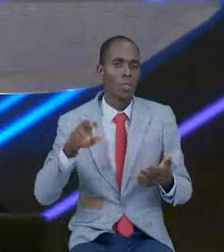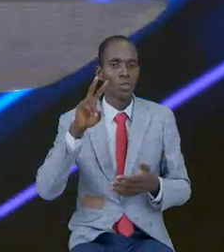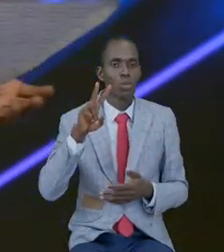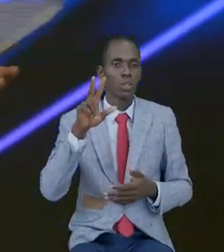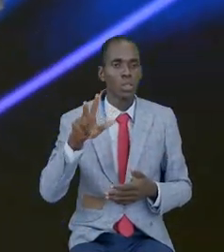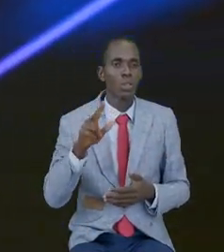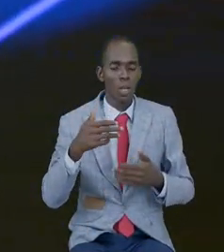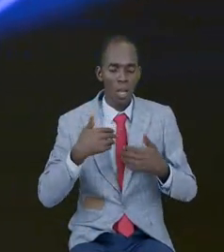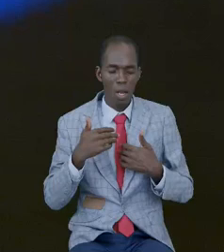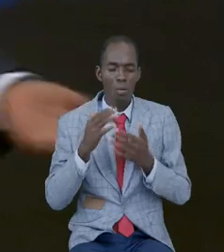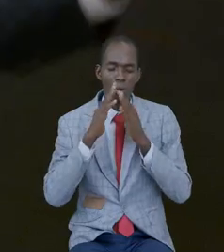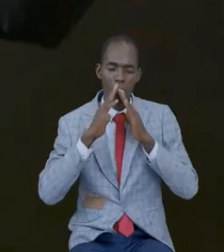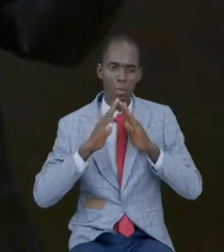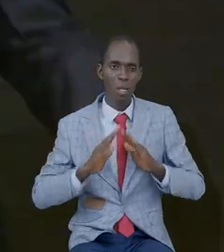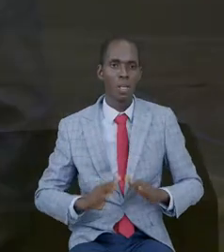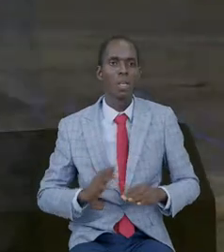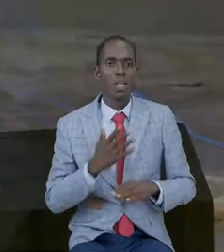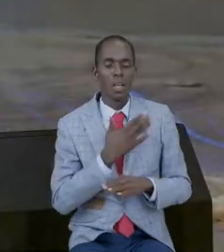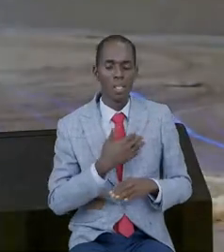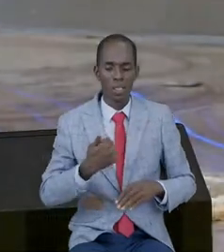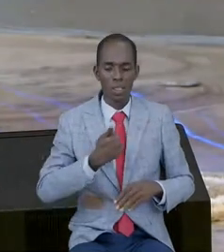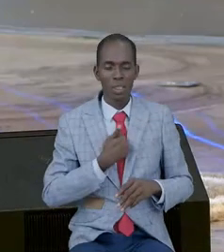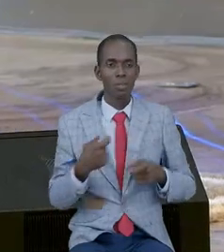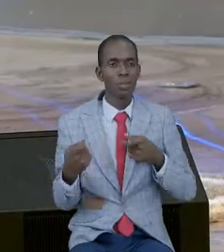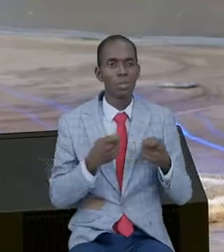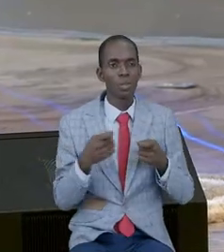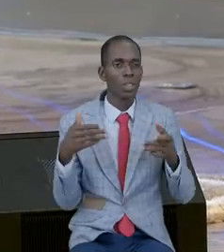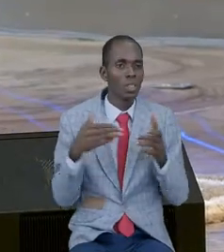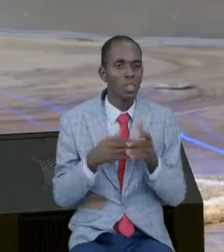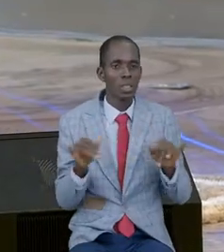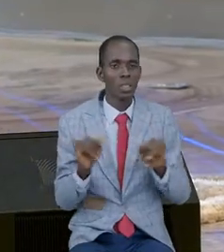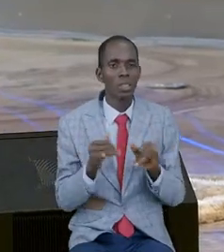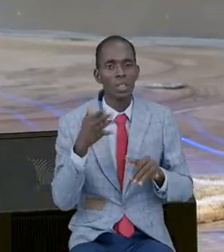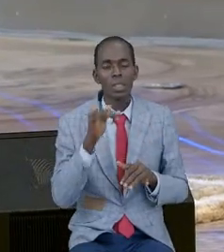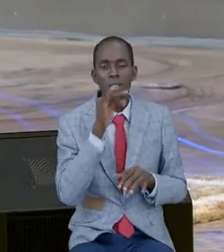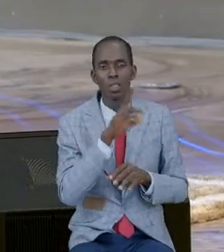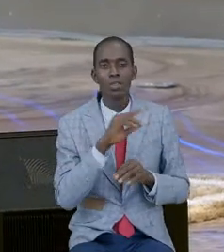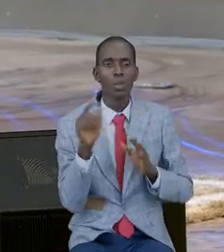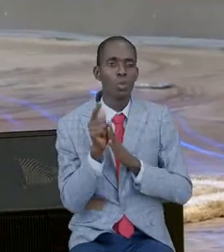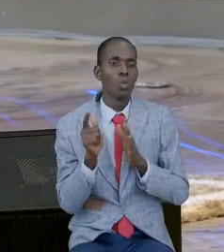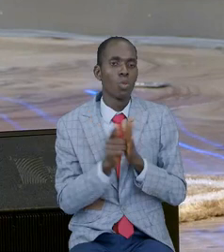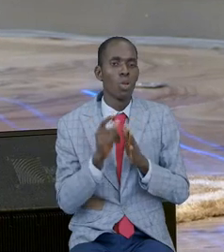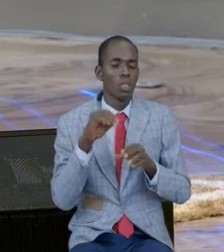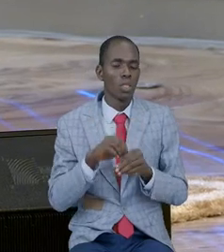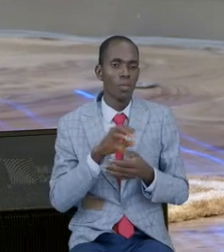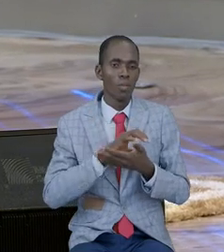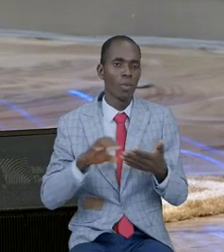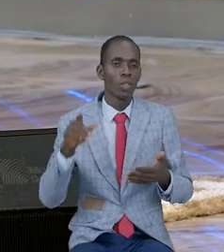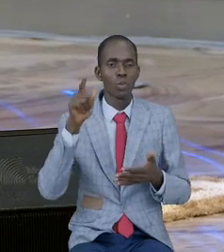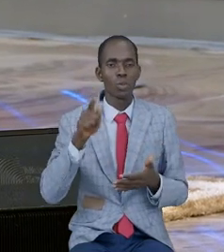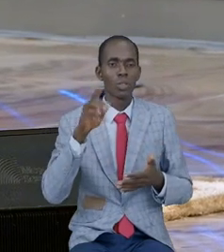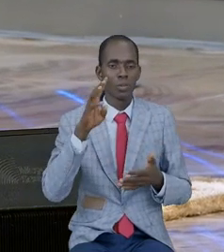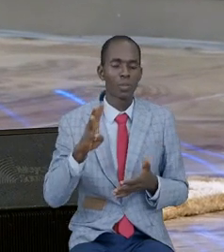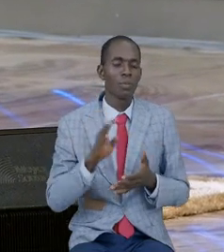your meekness and temperance against sort there is no law and then in verse 24 and